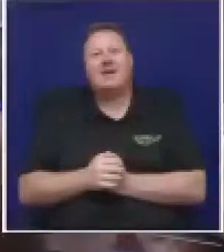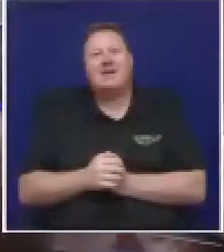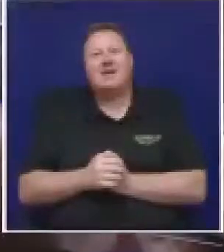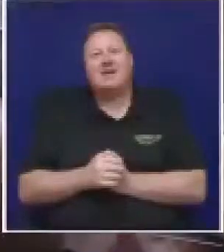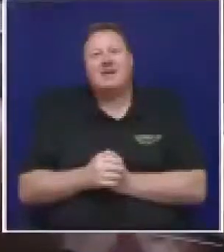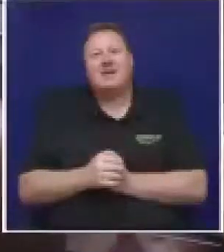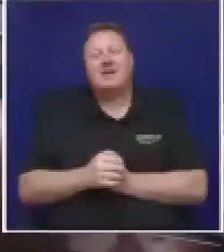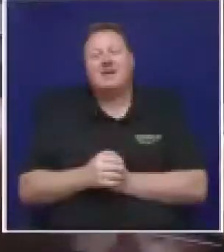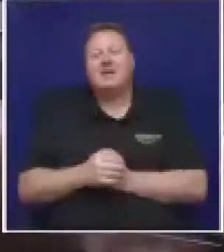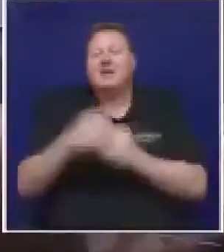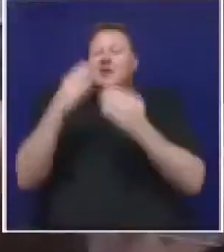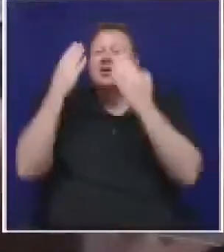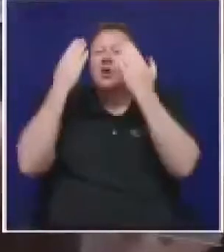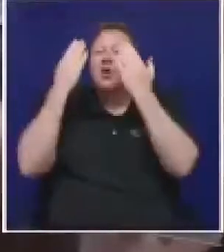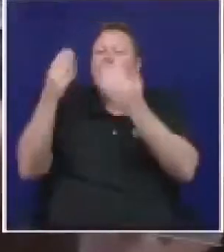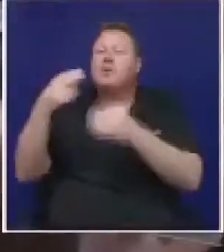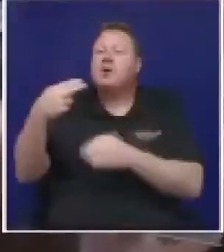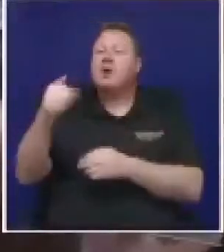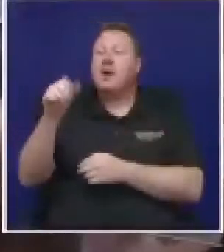Honorable Khadebe.